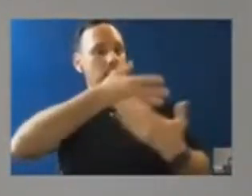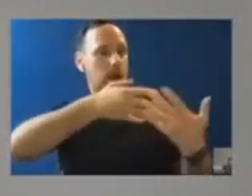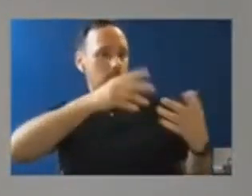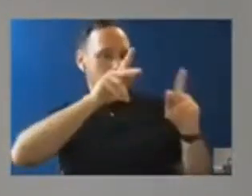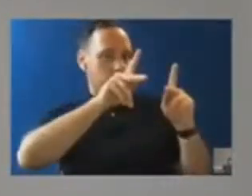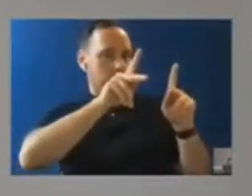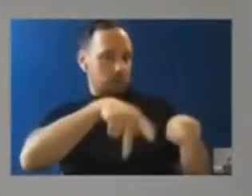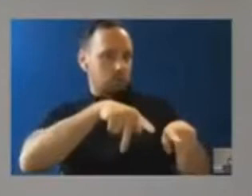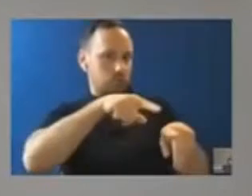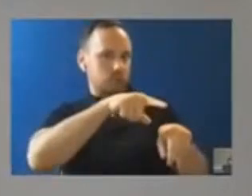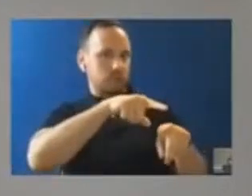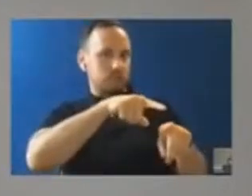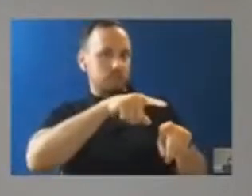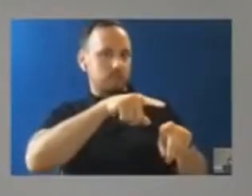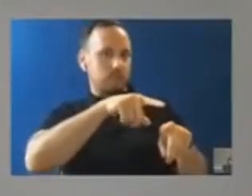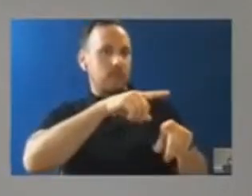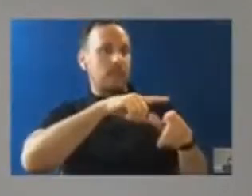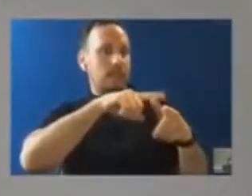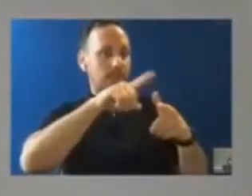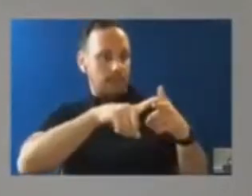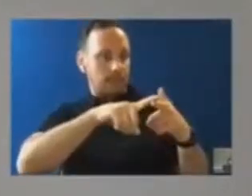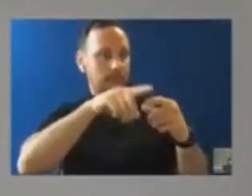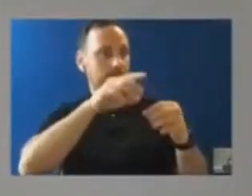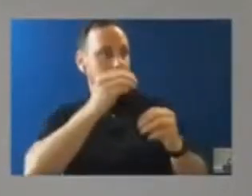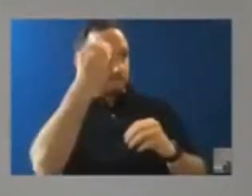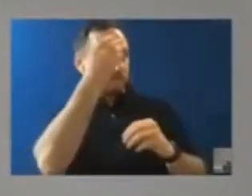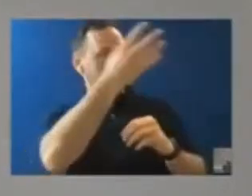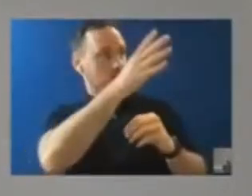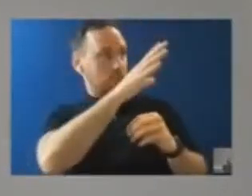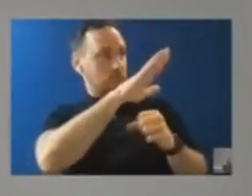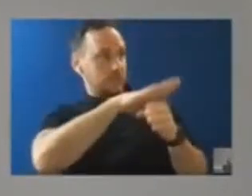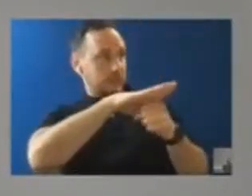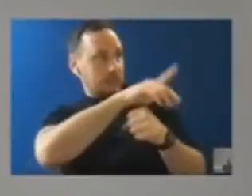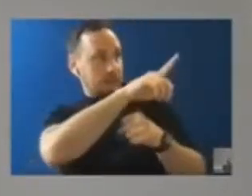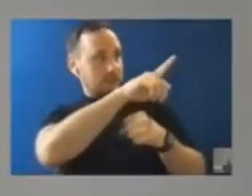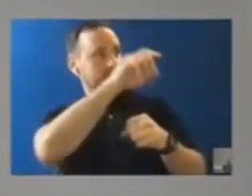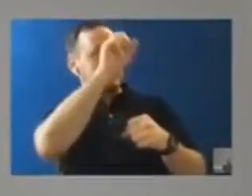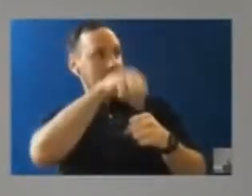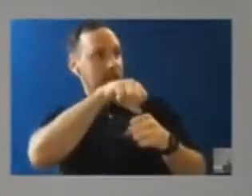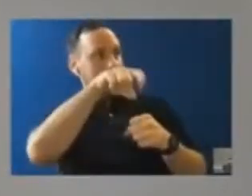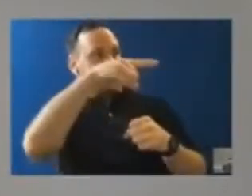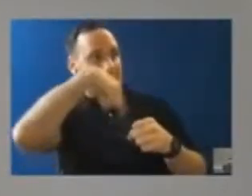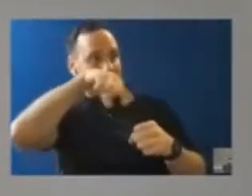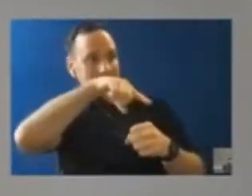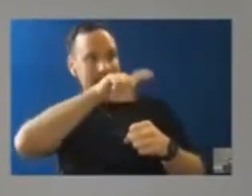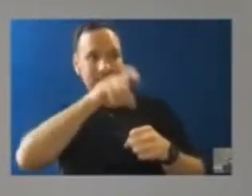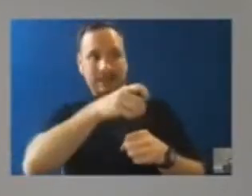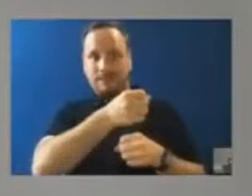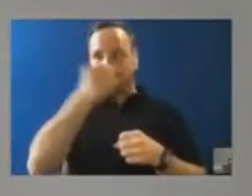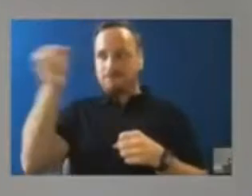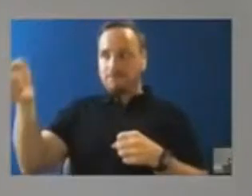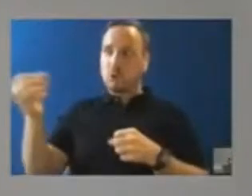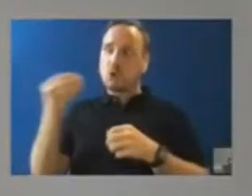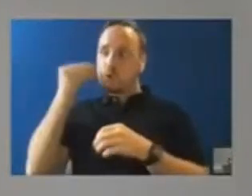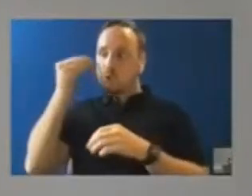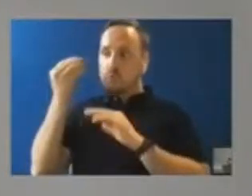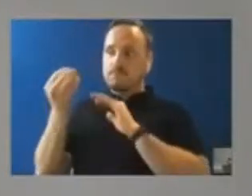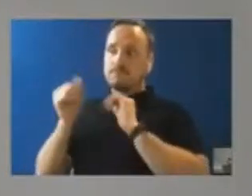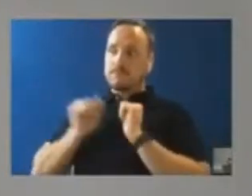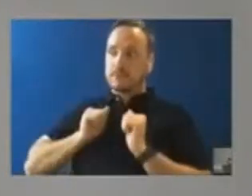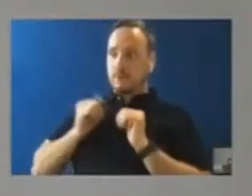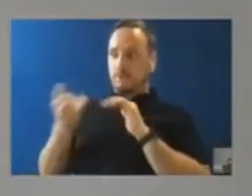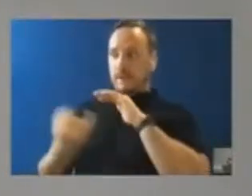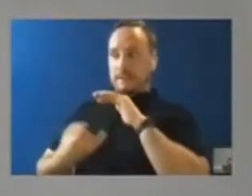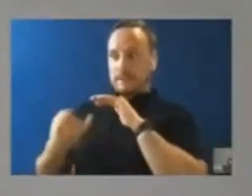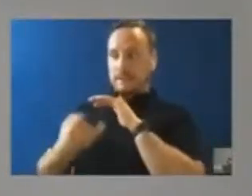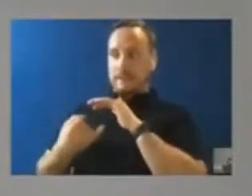And then we get to the county. The county says, yep, this, these people go home for quarantine, this person, blah, blah, blah. So it is standardized